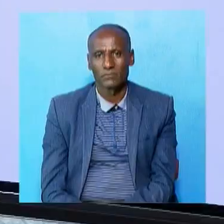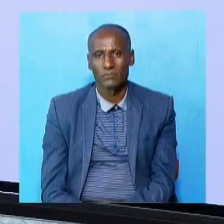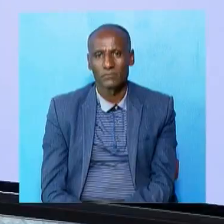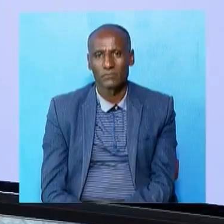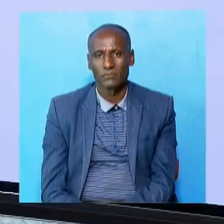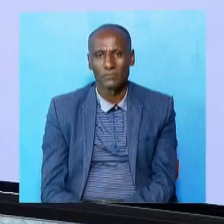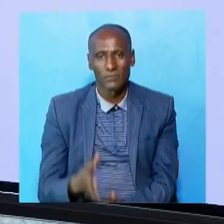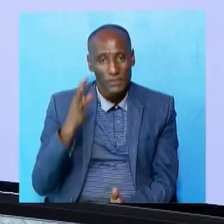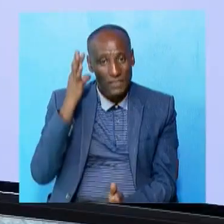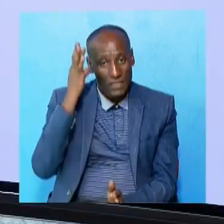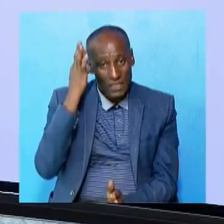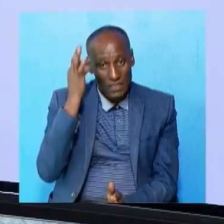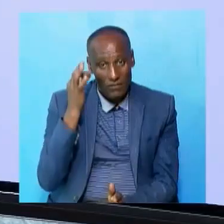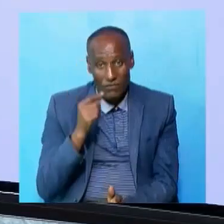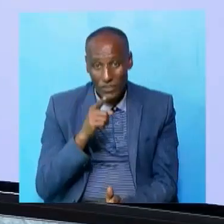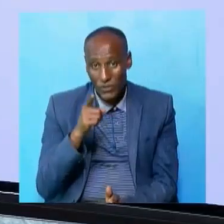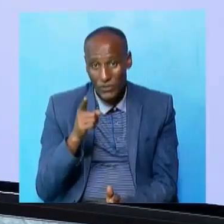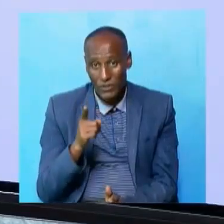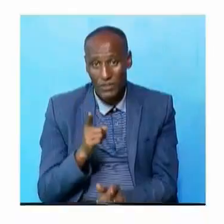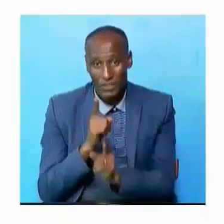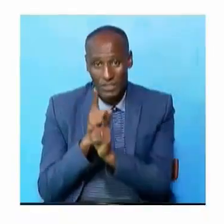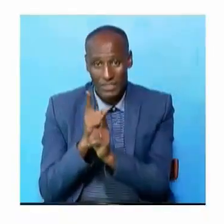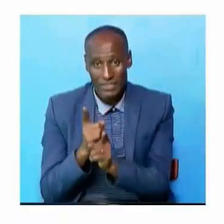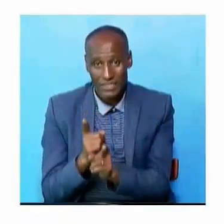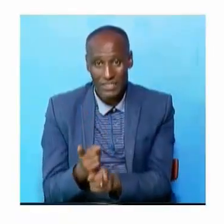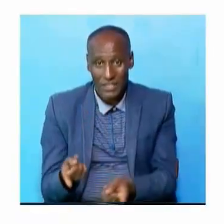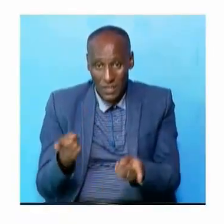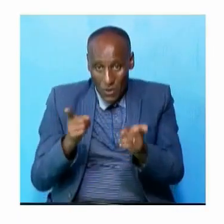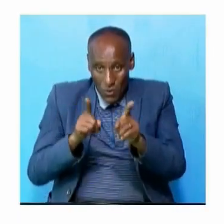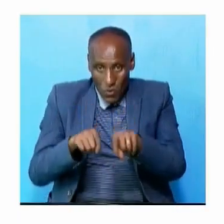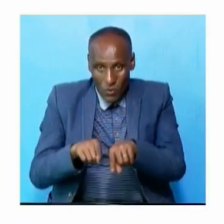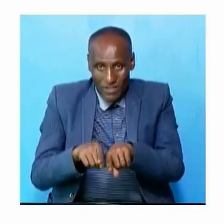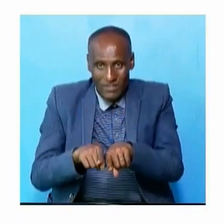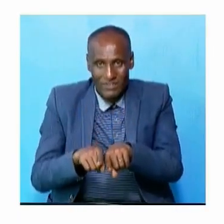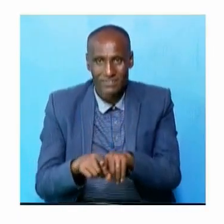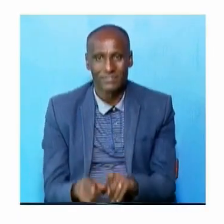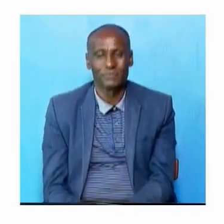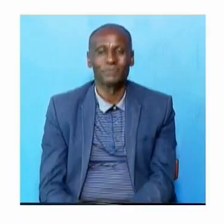If you answered again, when,